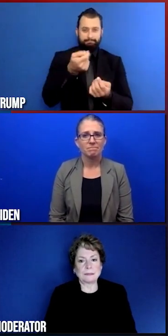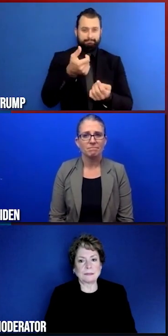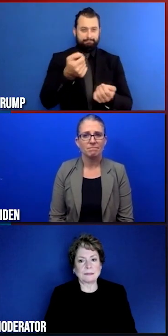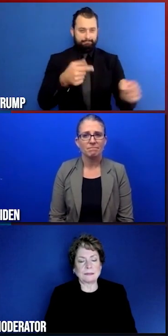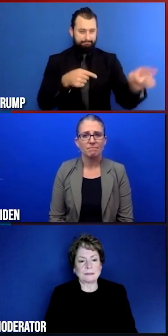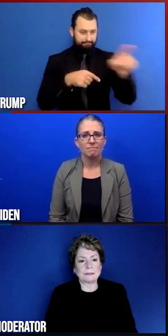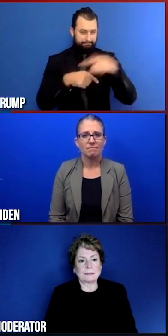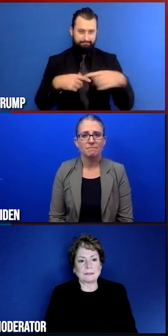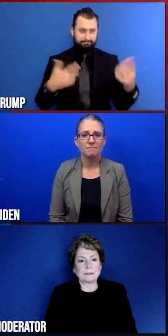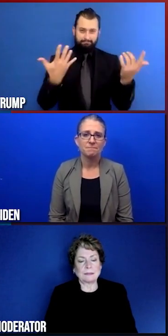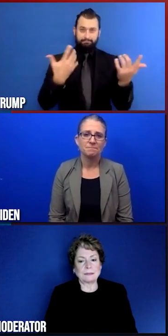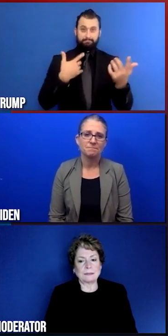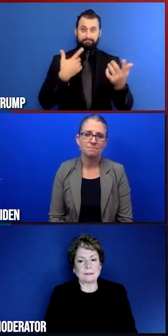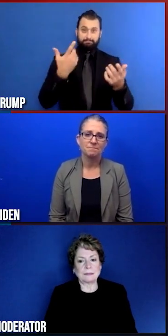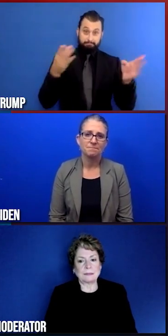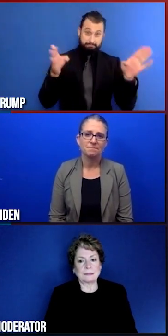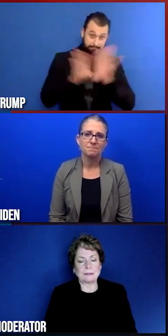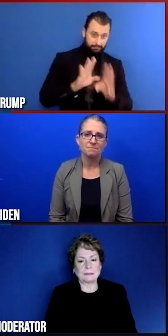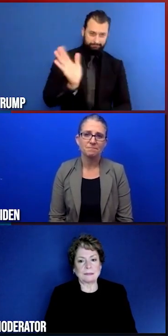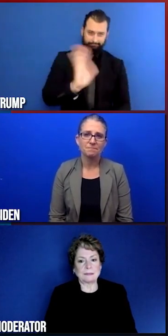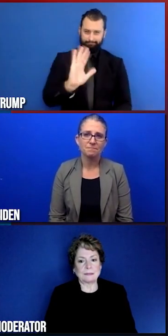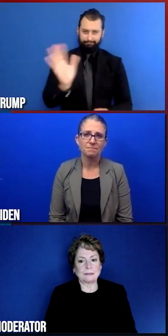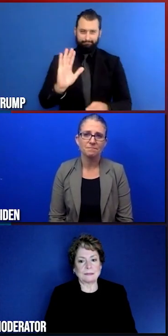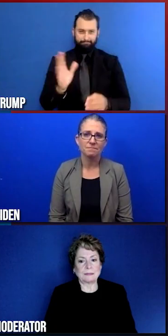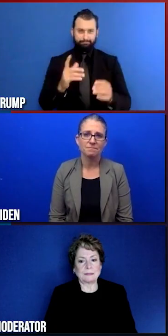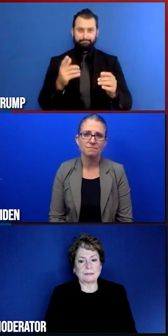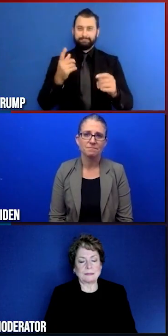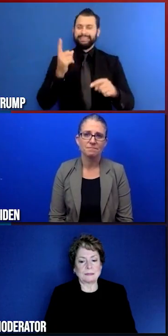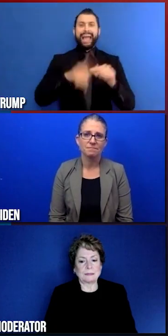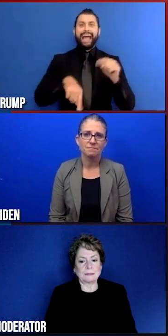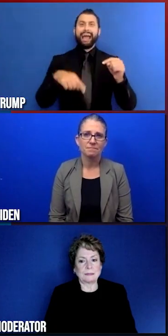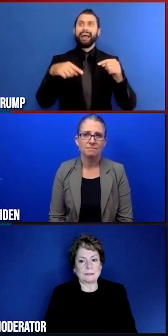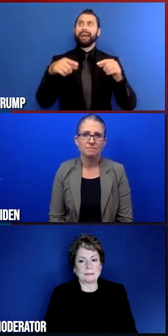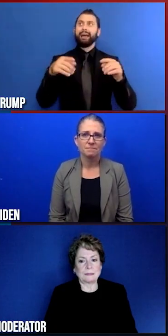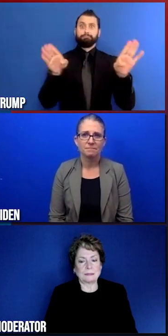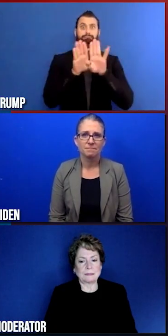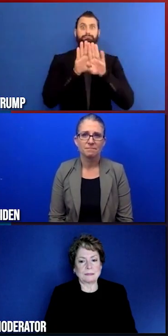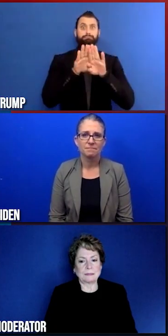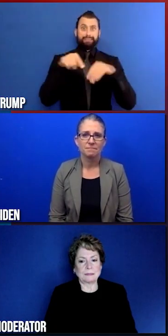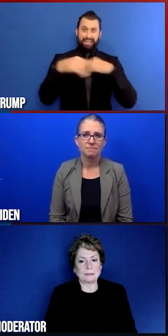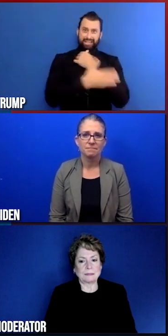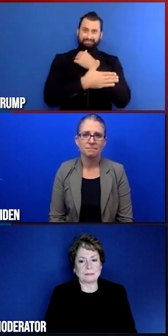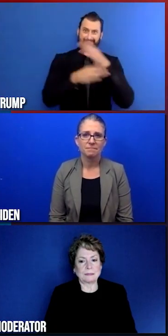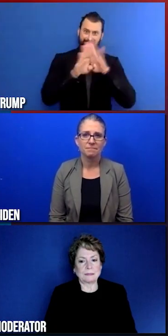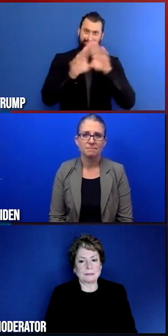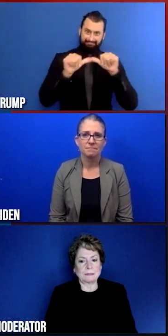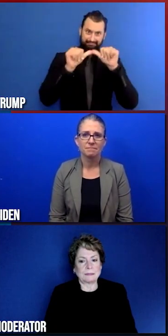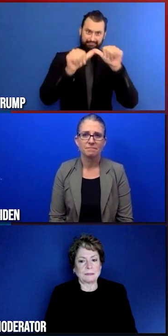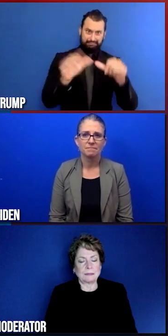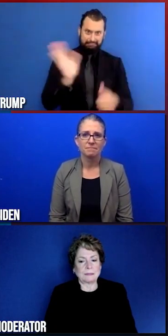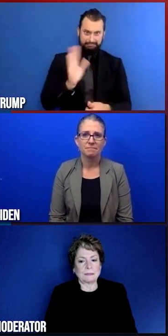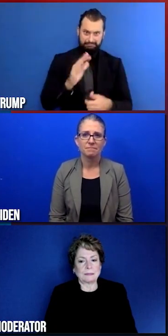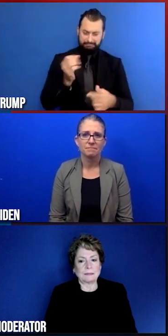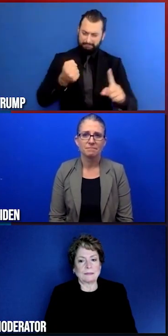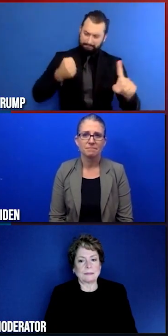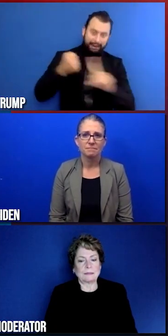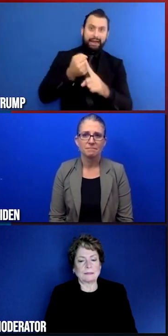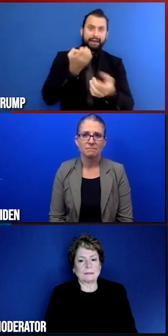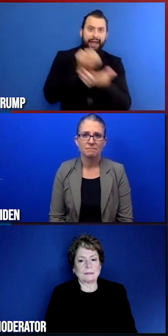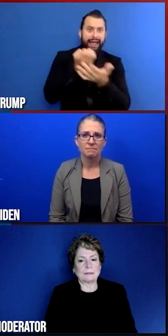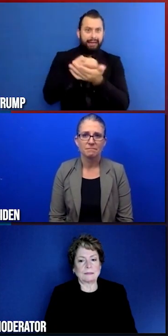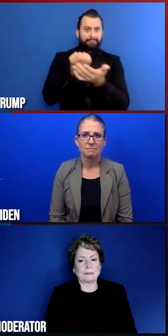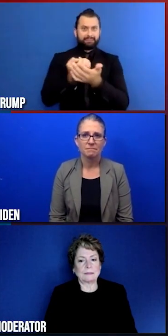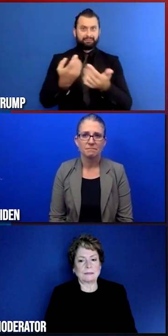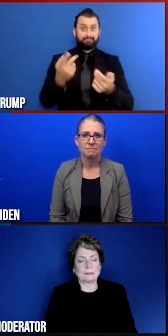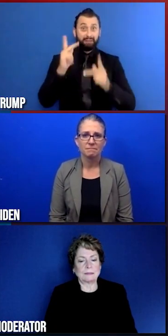massive country with a massive economy. People are losing their jobs. They're committing suicide. There's depression,